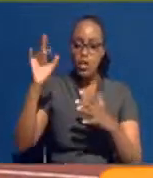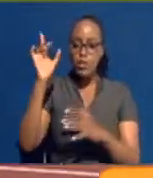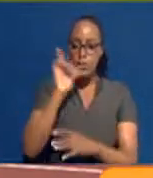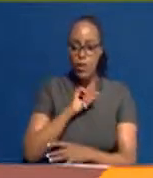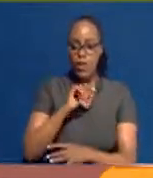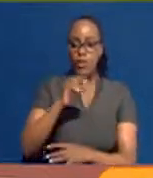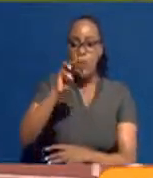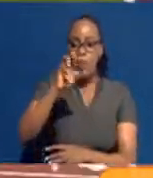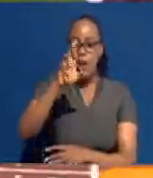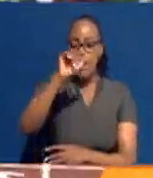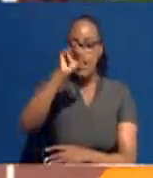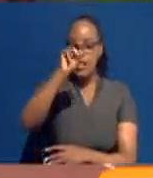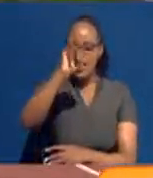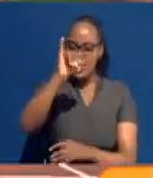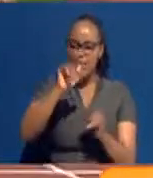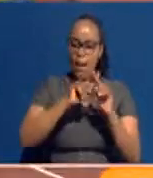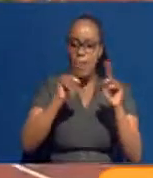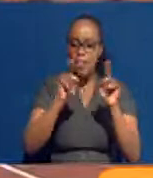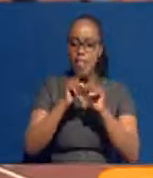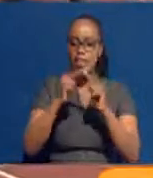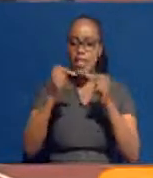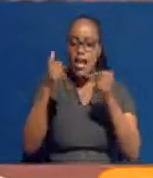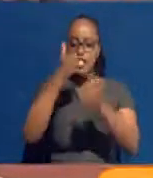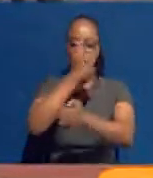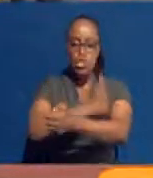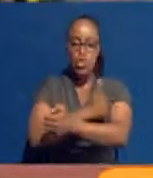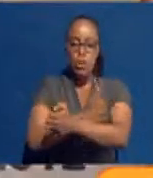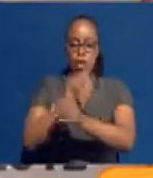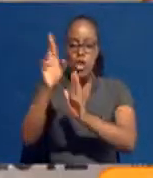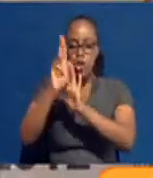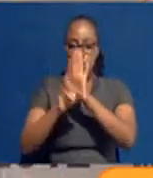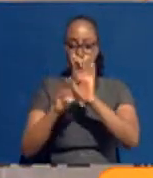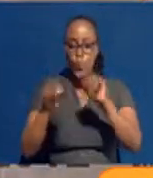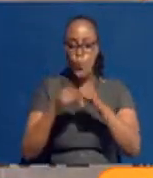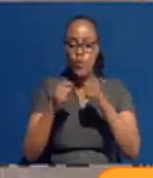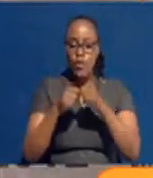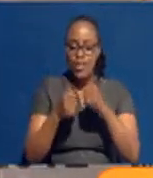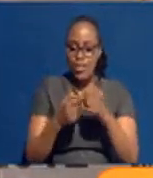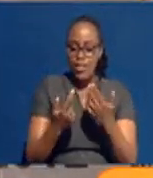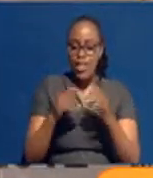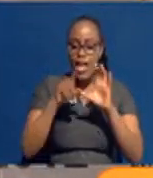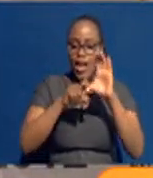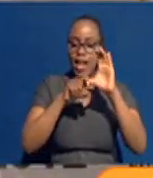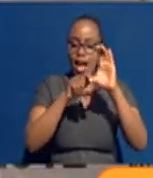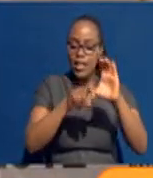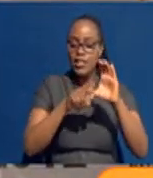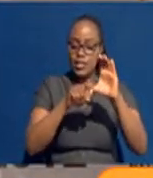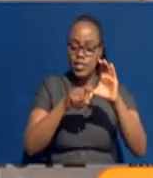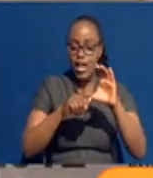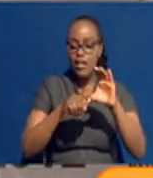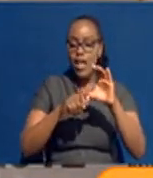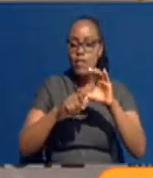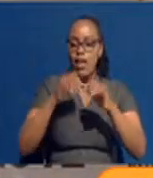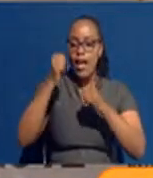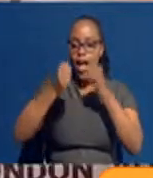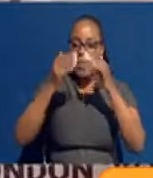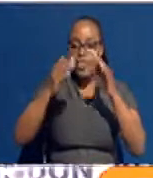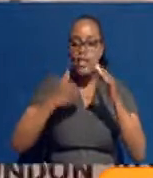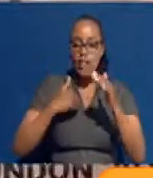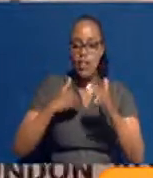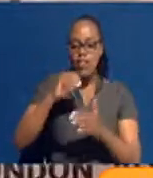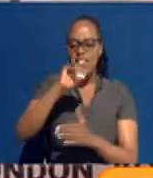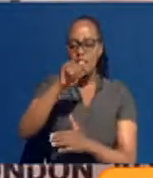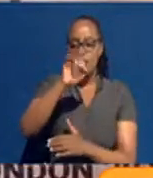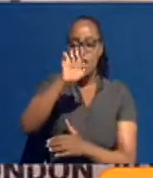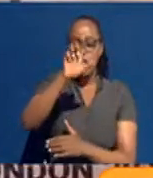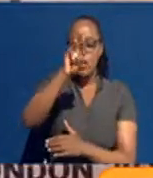podium. But due to the anti-doping rules violation by the Russian athlete Mariya Savinova, Pamela Jelimo has been presented